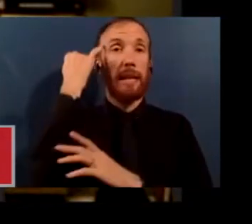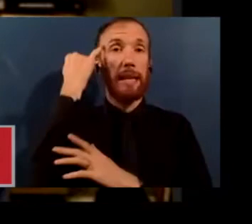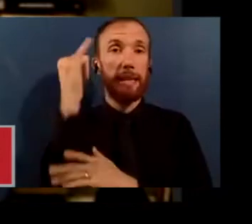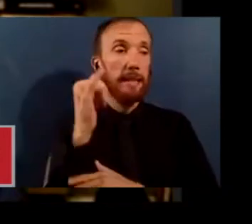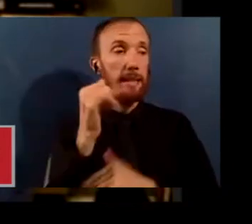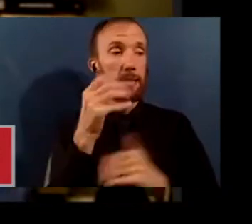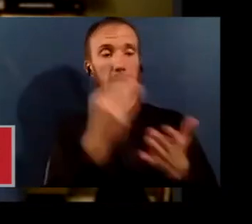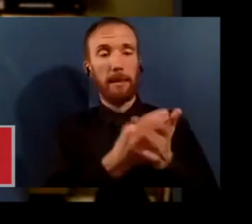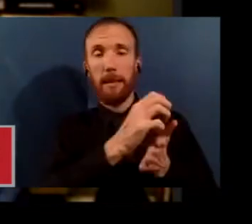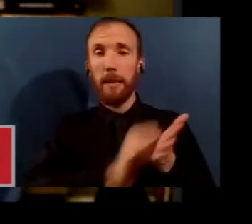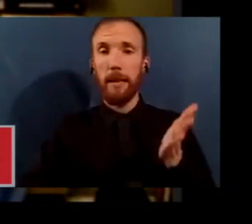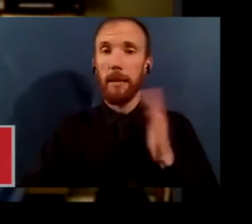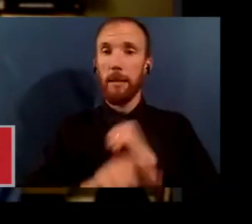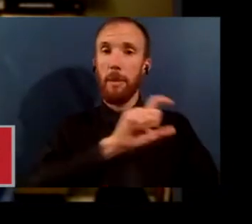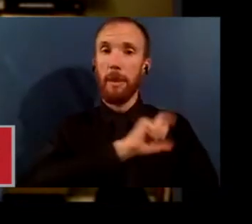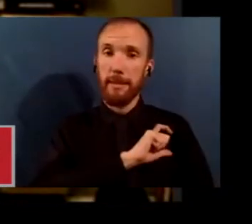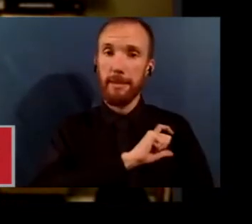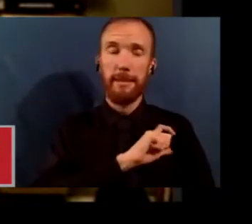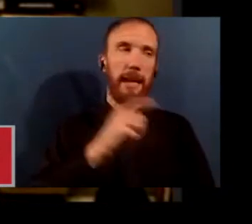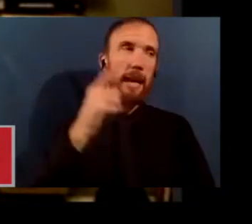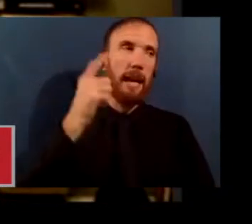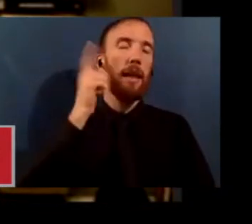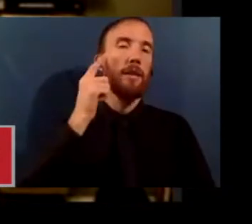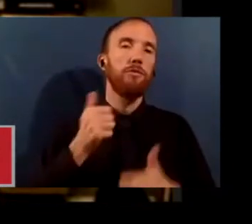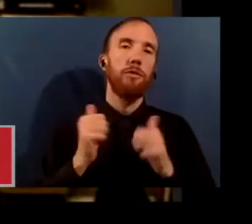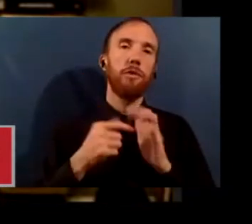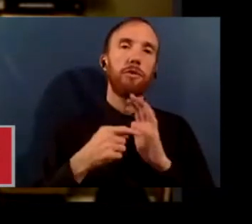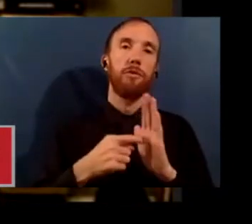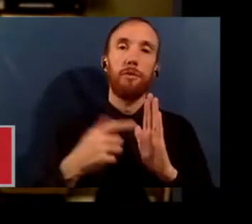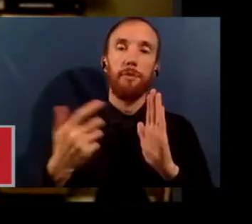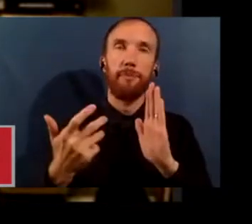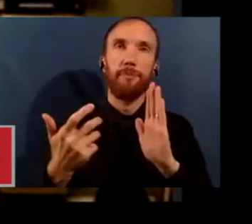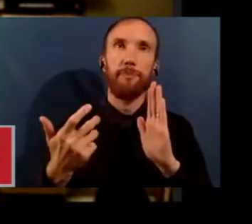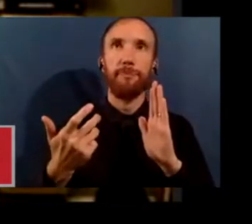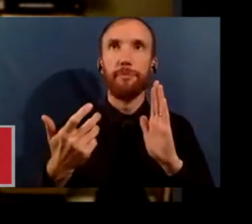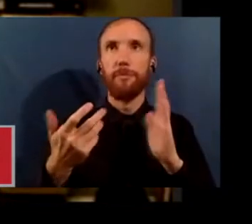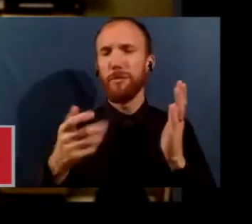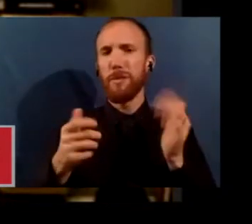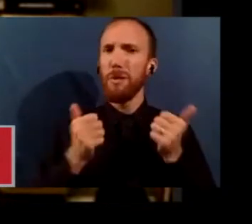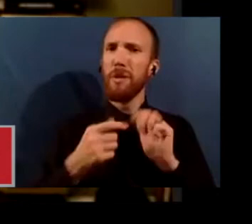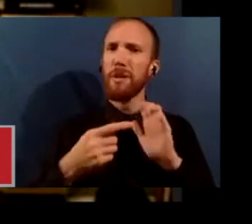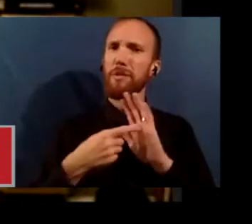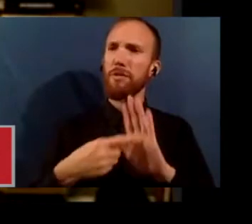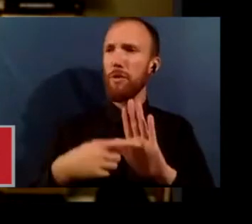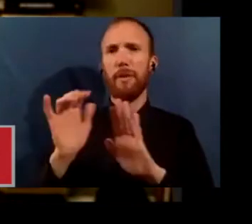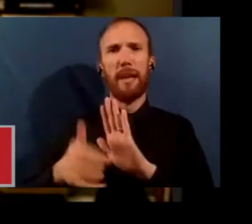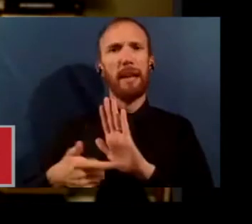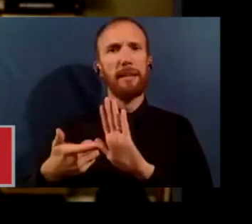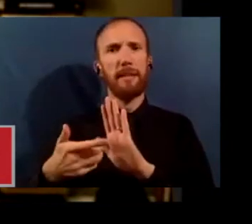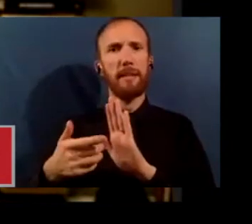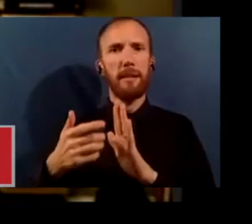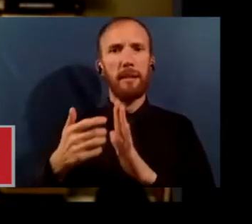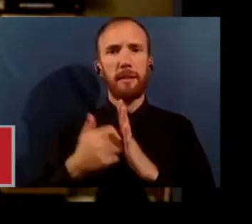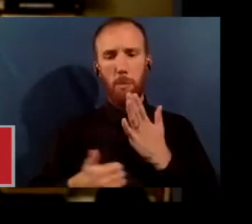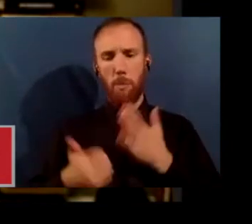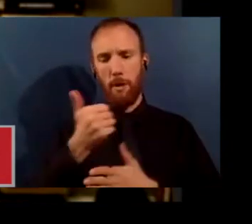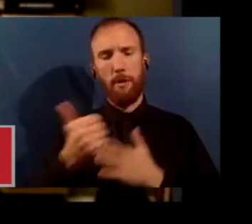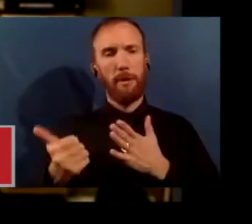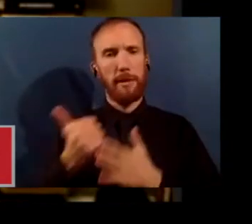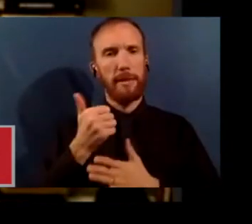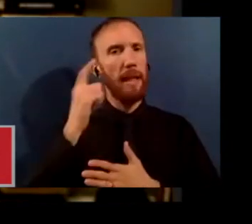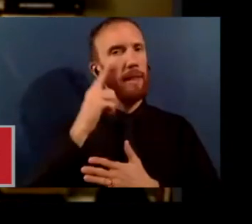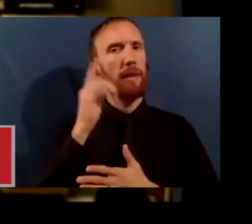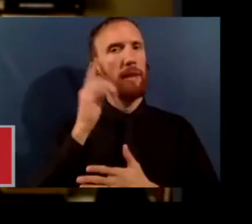to demonstrate this, to show this. And I think it's so important and it's going to be forgotten, you know, because this is what they